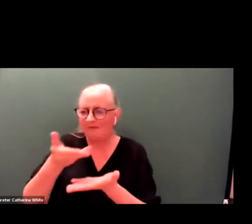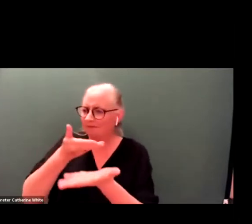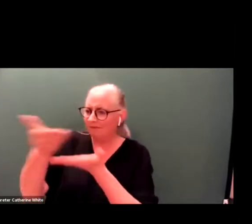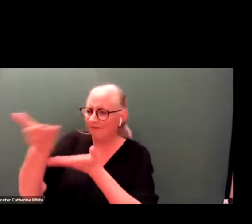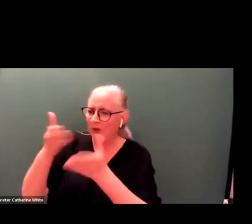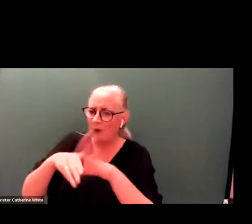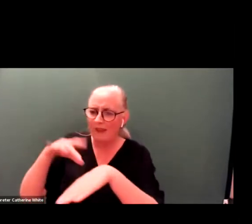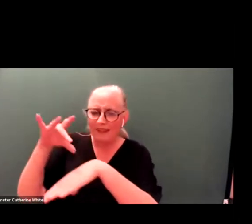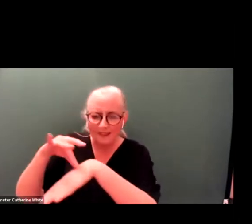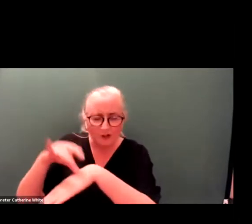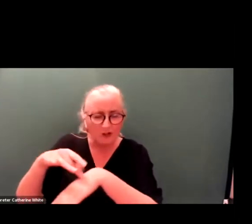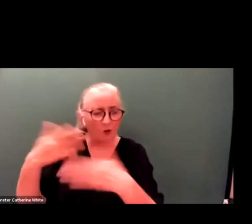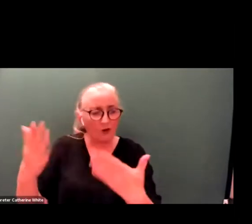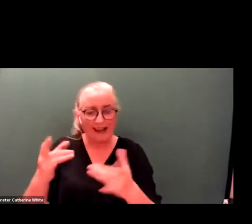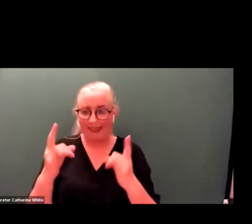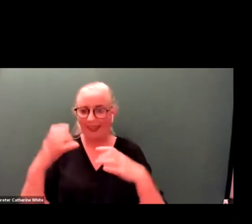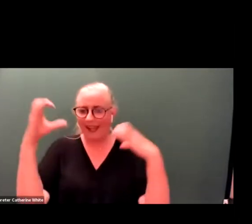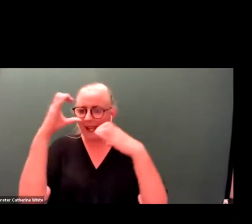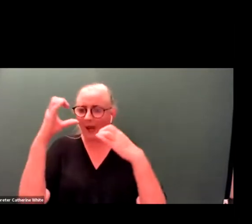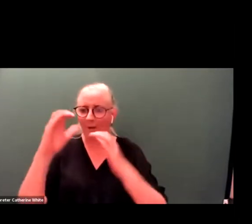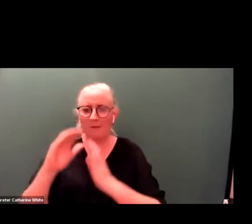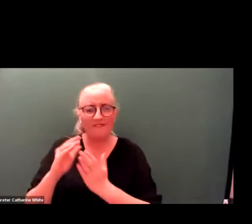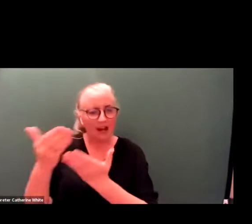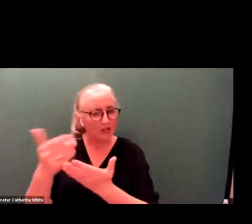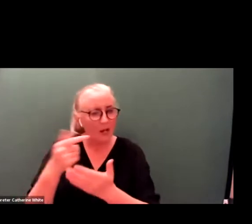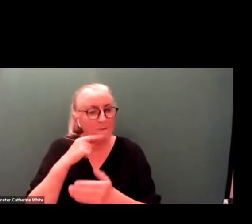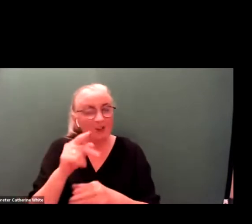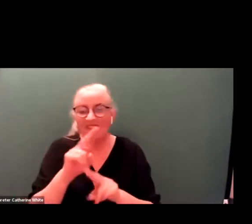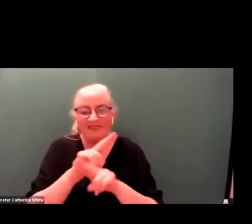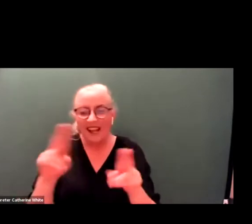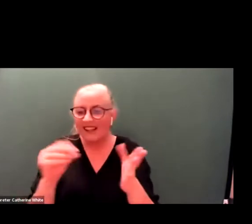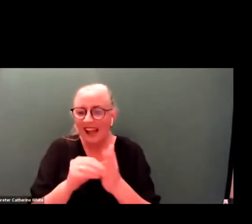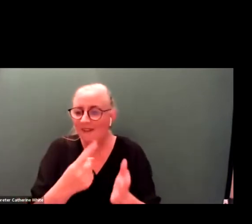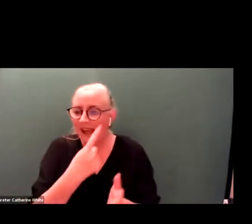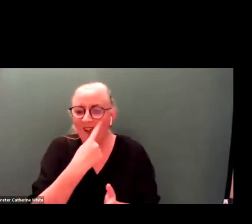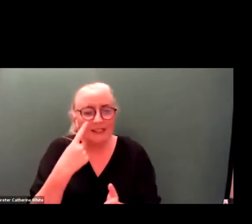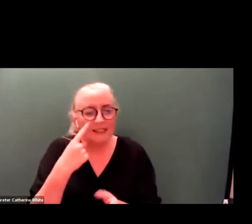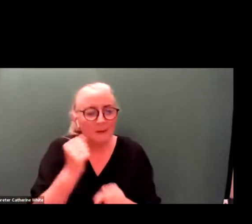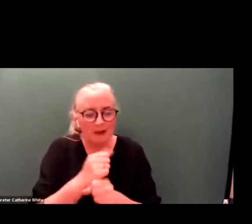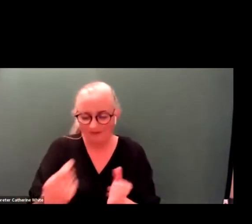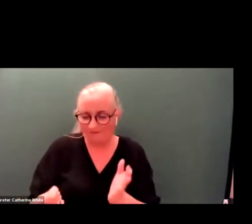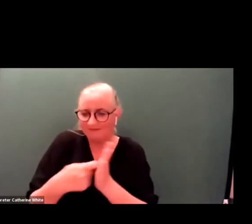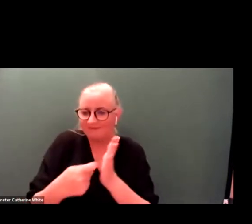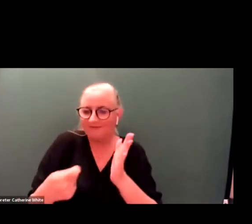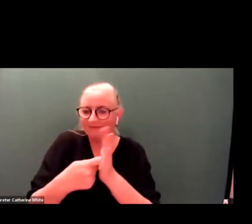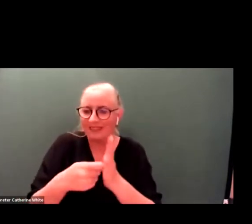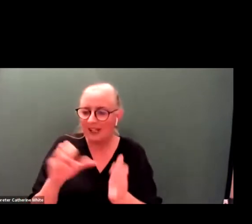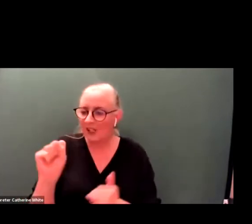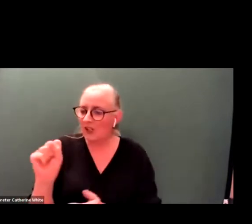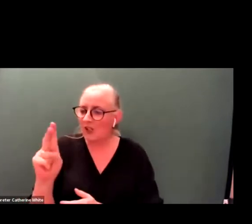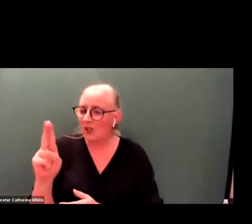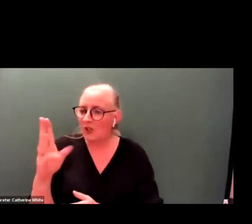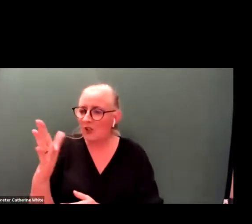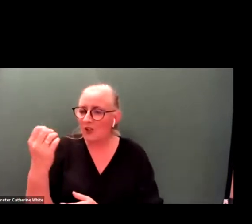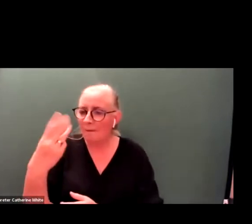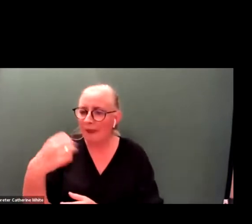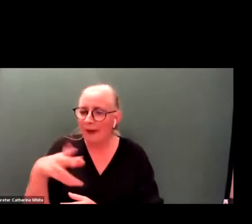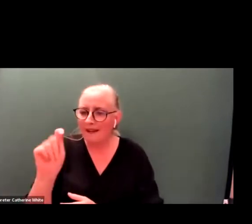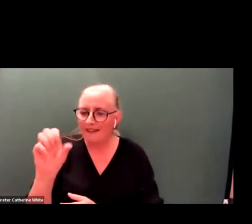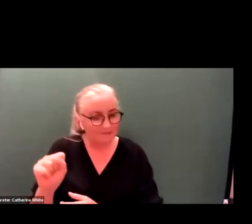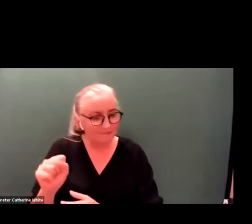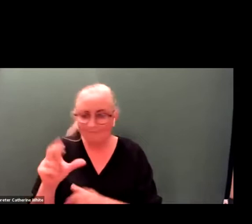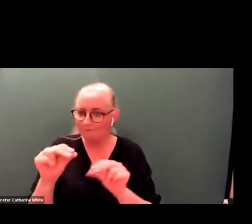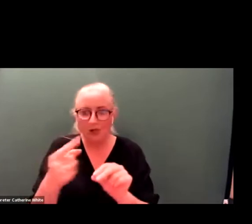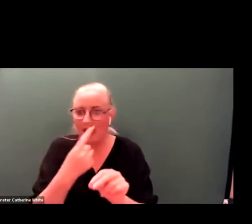healthcare provider. Sadly, there's not much in the way of evidence for nutritional supplements, with the exception of red clover extract, which does have some evidence